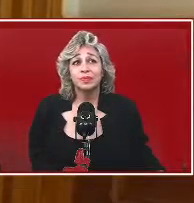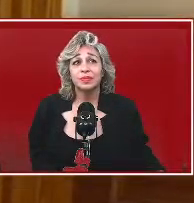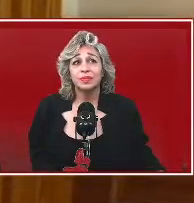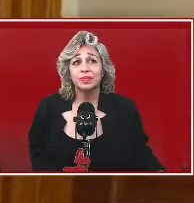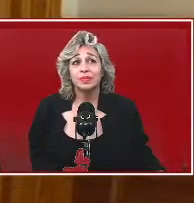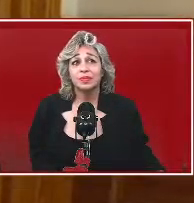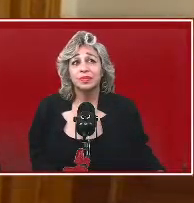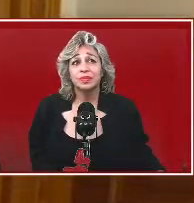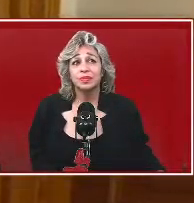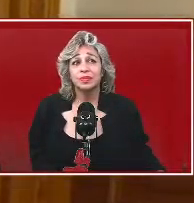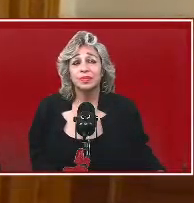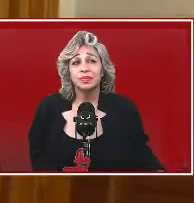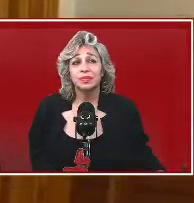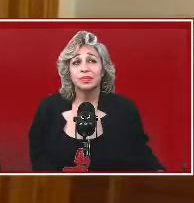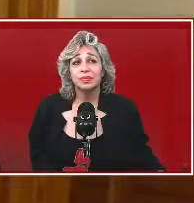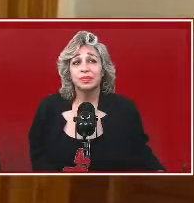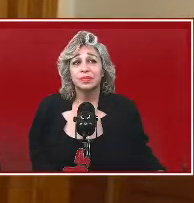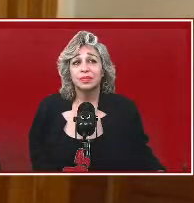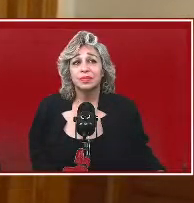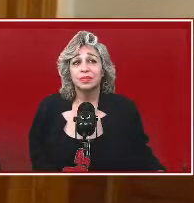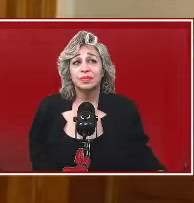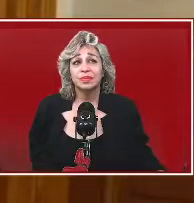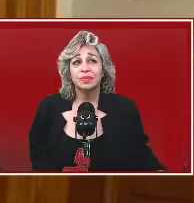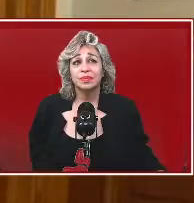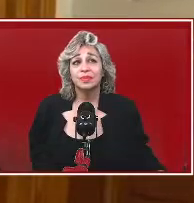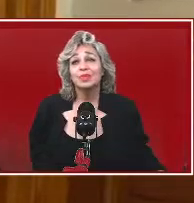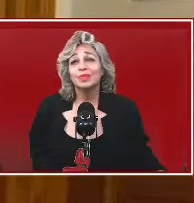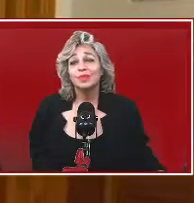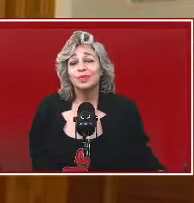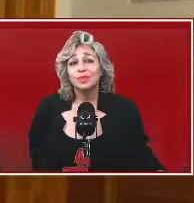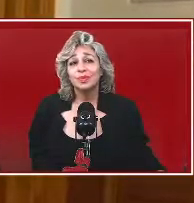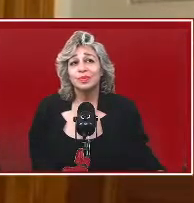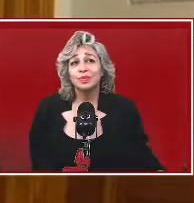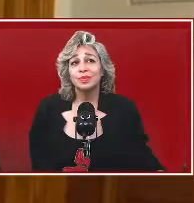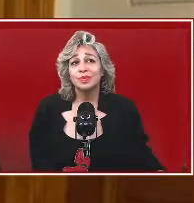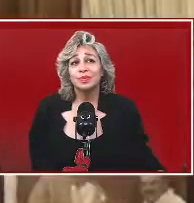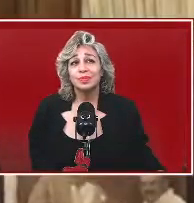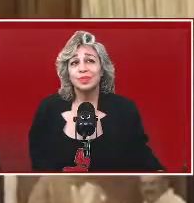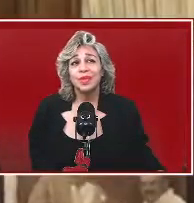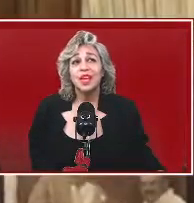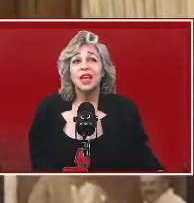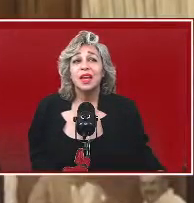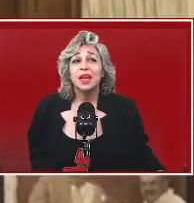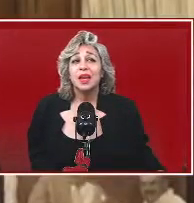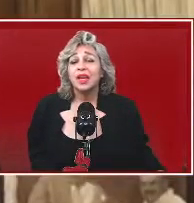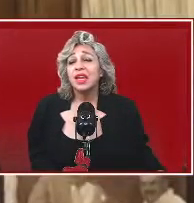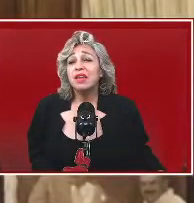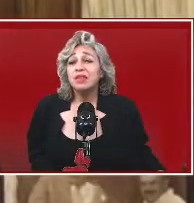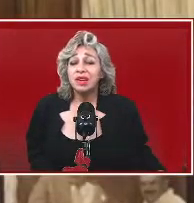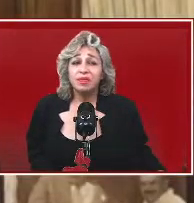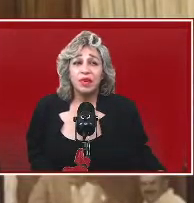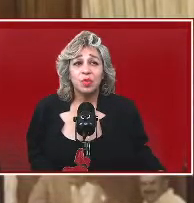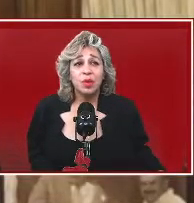ser hasta dañino para los seres humanos, que no es even if it were